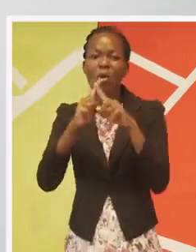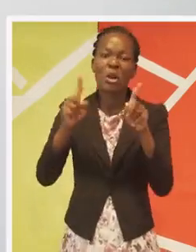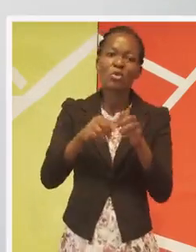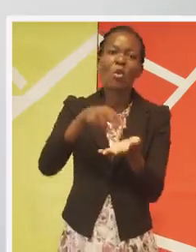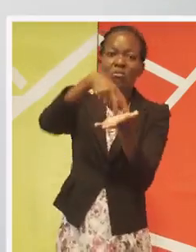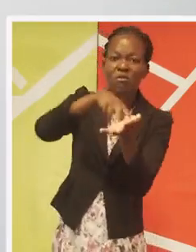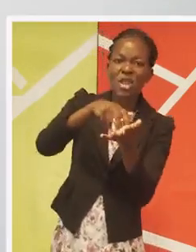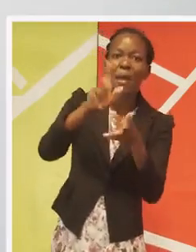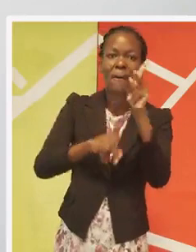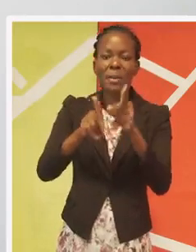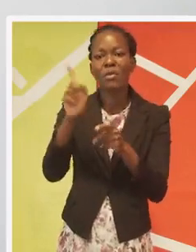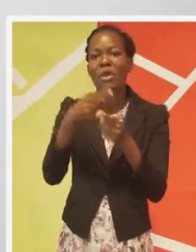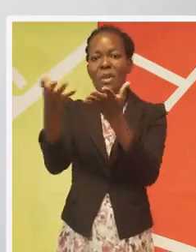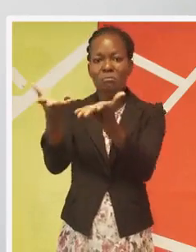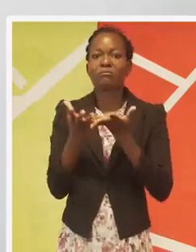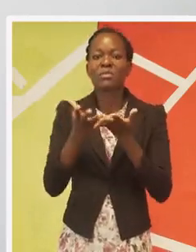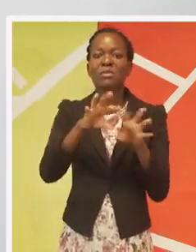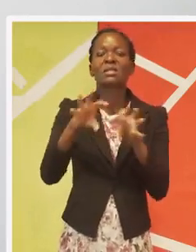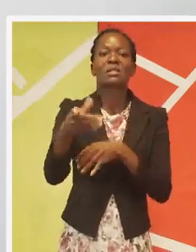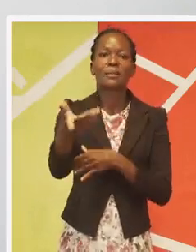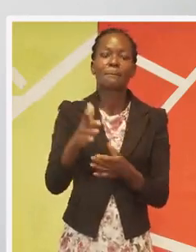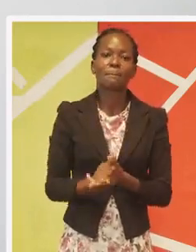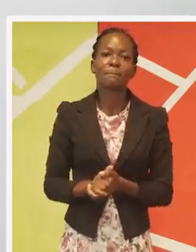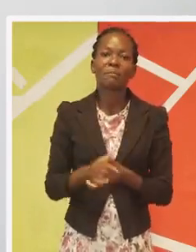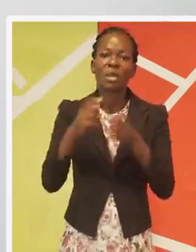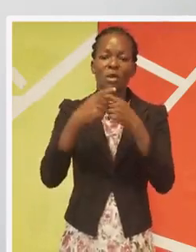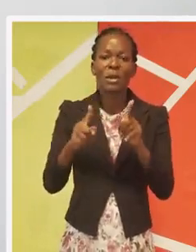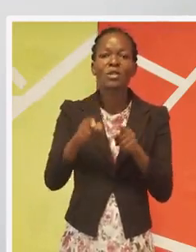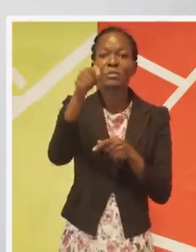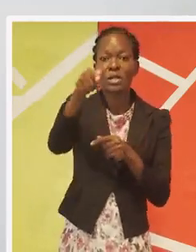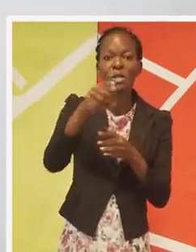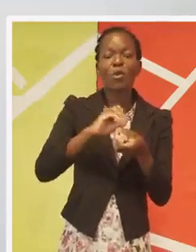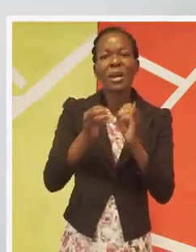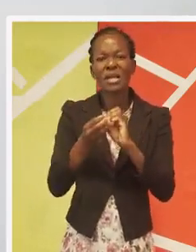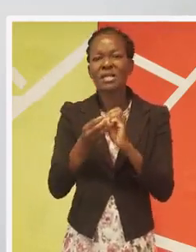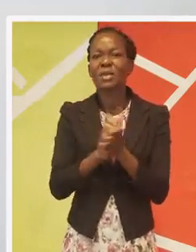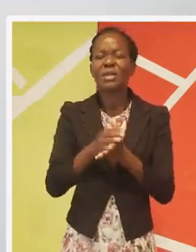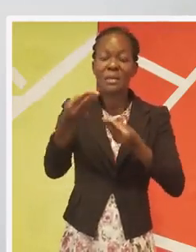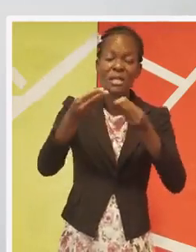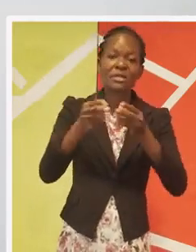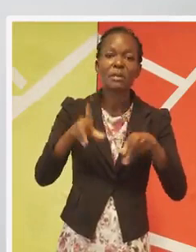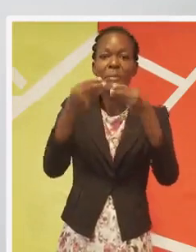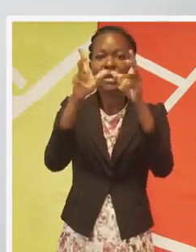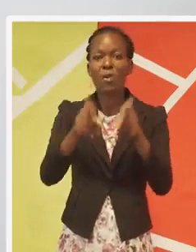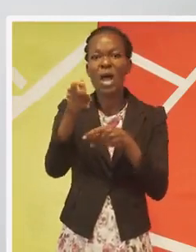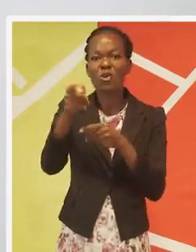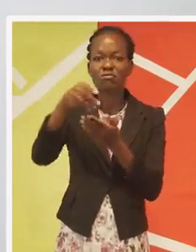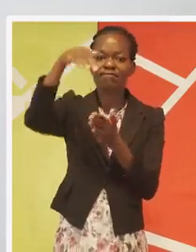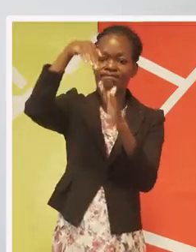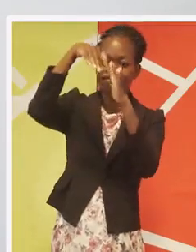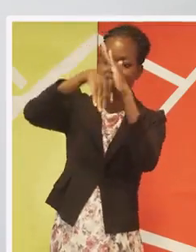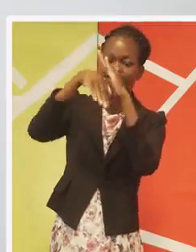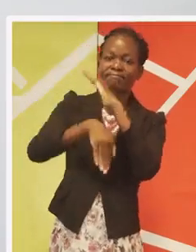that price. And another problem with that is it's causing a deterioration of the quality of the services that are being